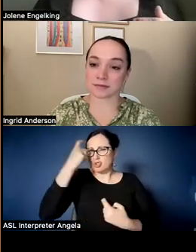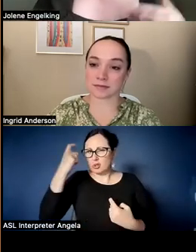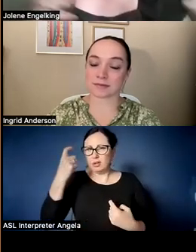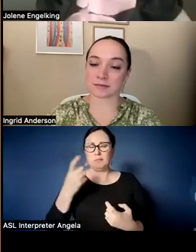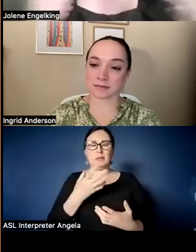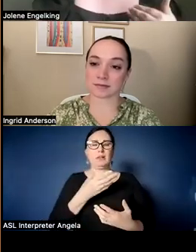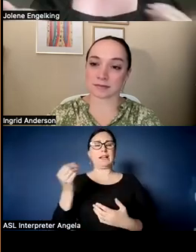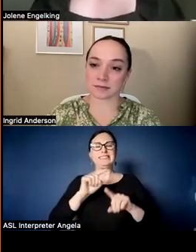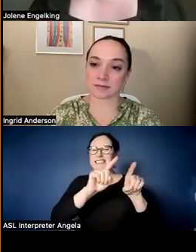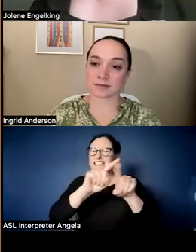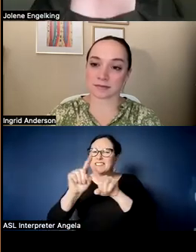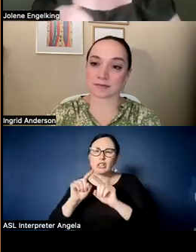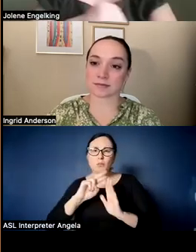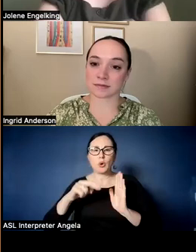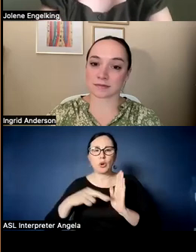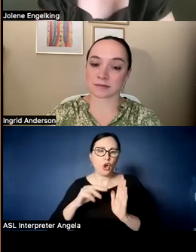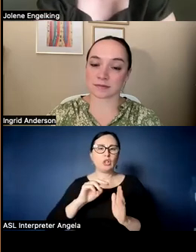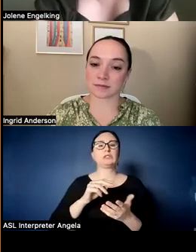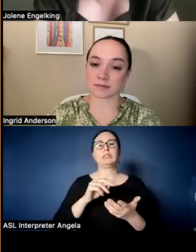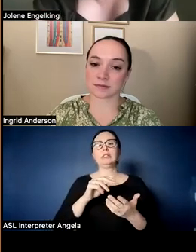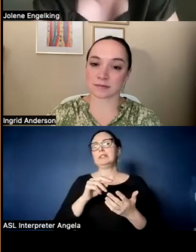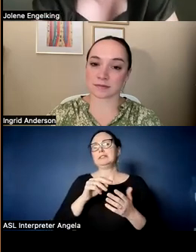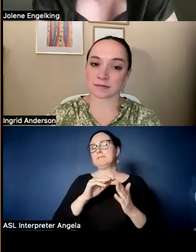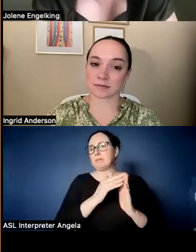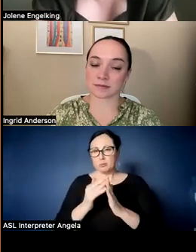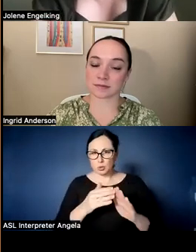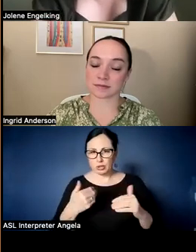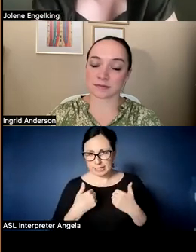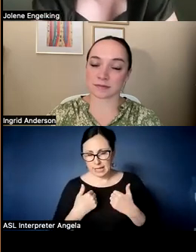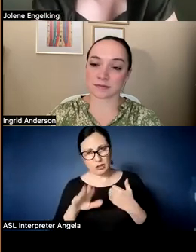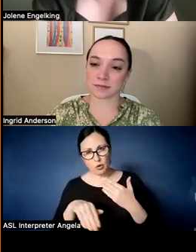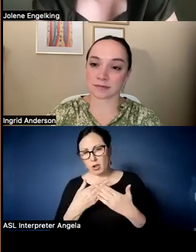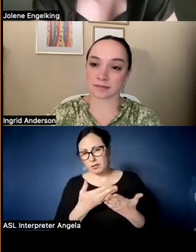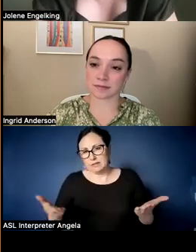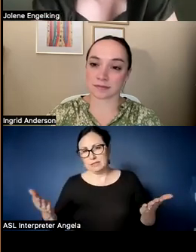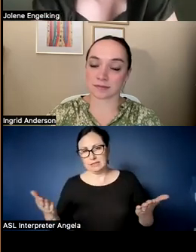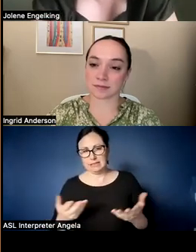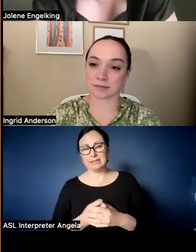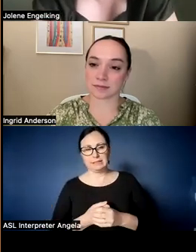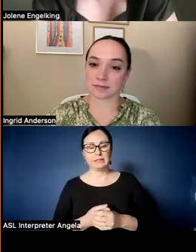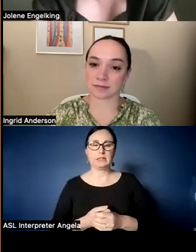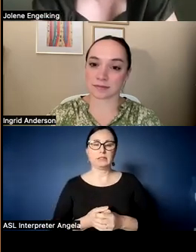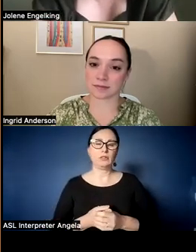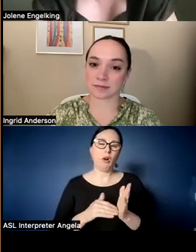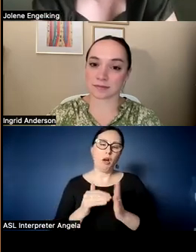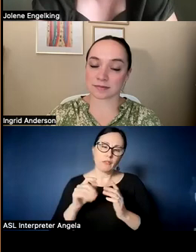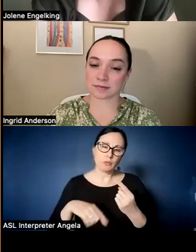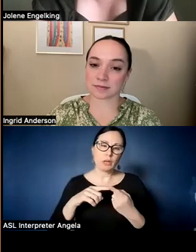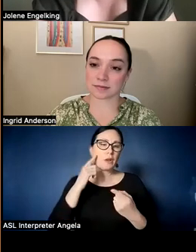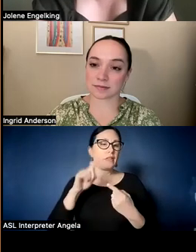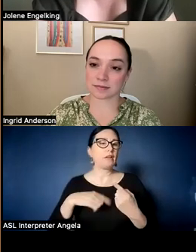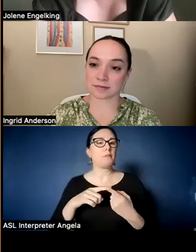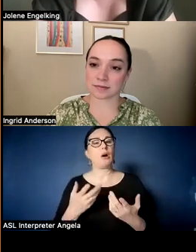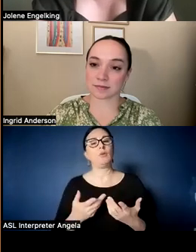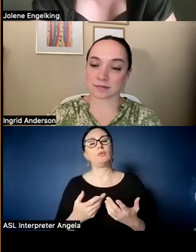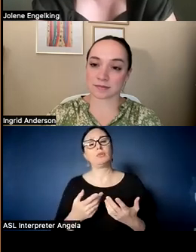communities have and all these sorts of things. And I think that so often when we're thinking about because like we've even